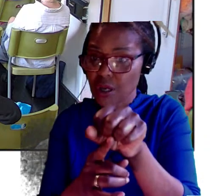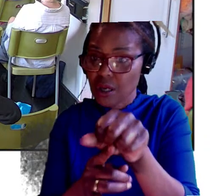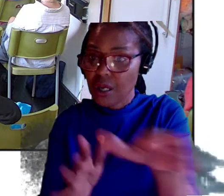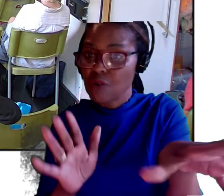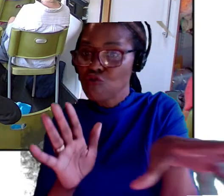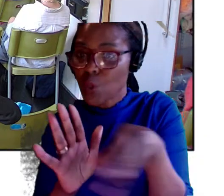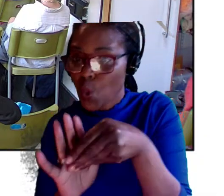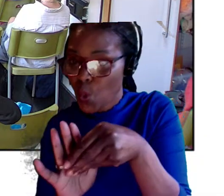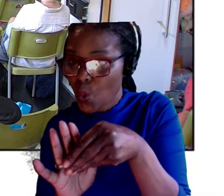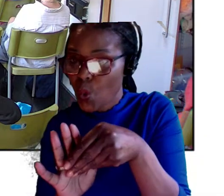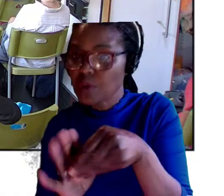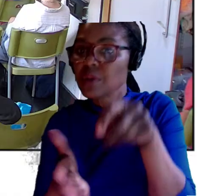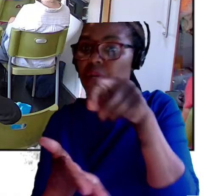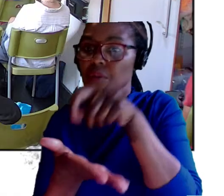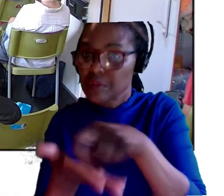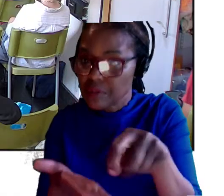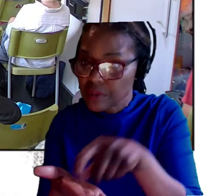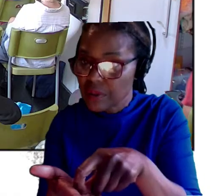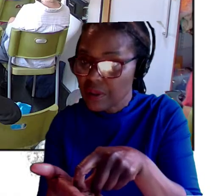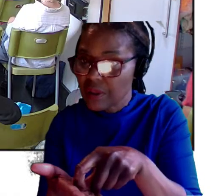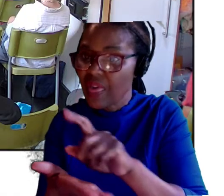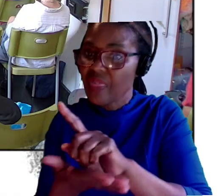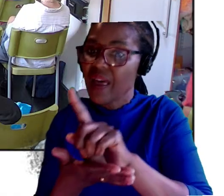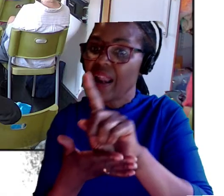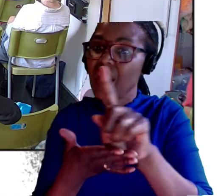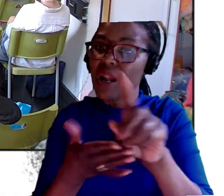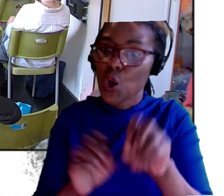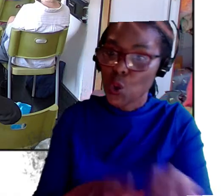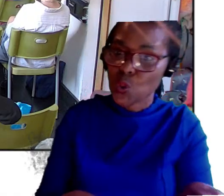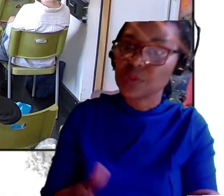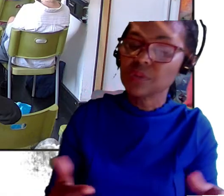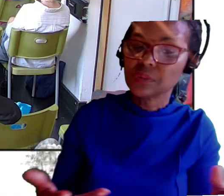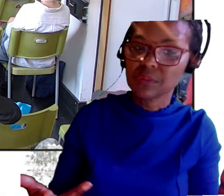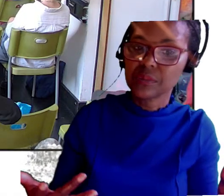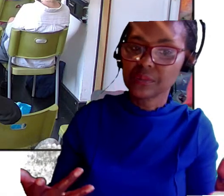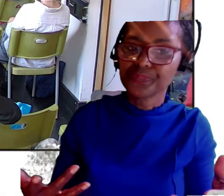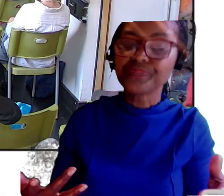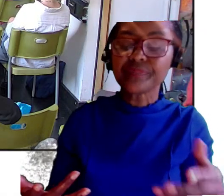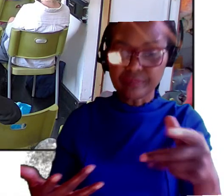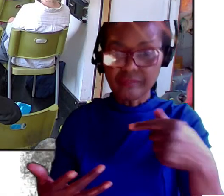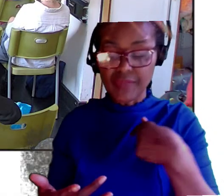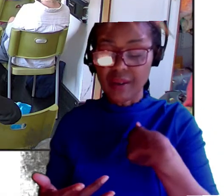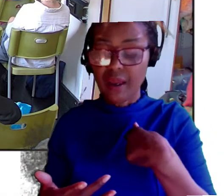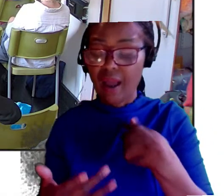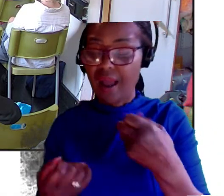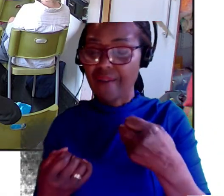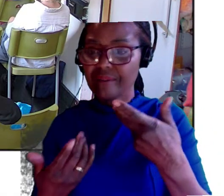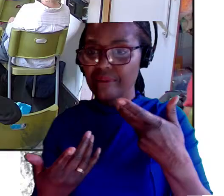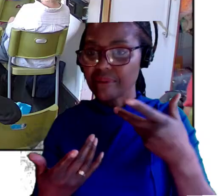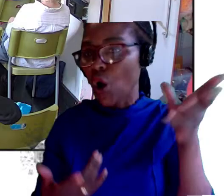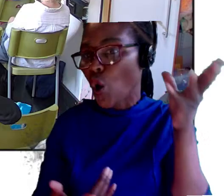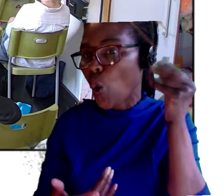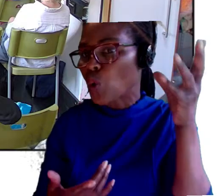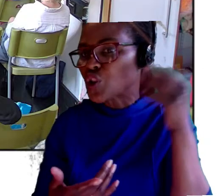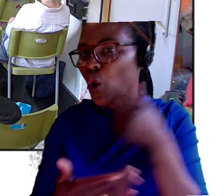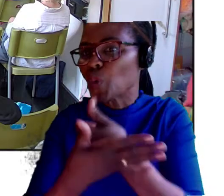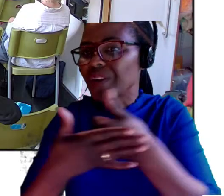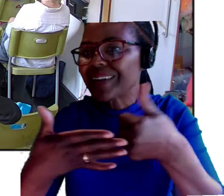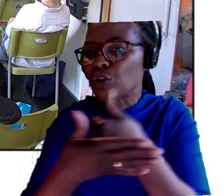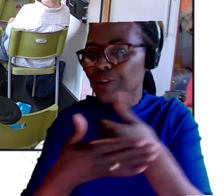I've written in the past about Forest 404, the audio series that I wrote, involved